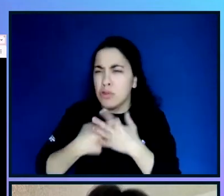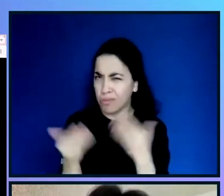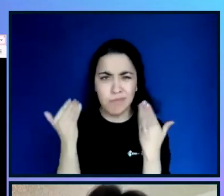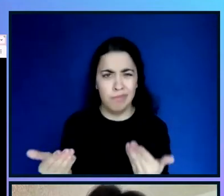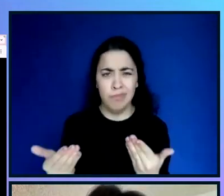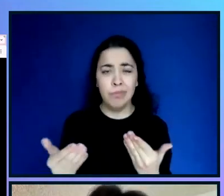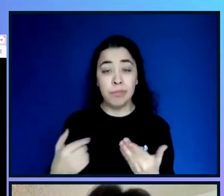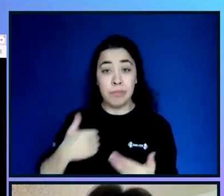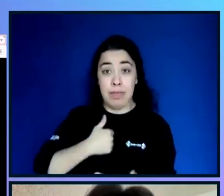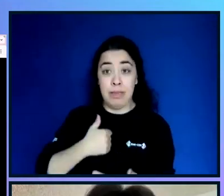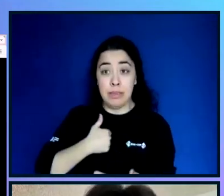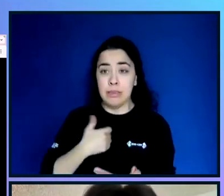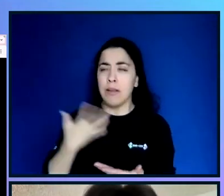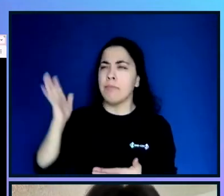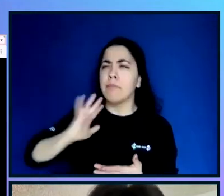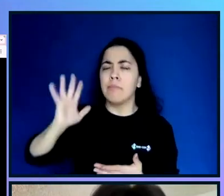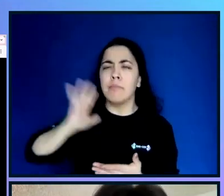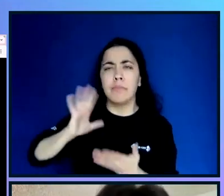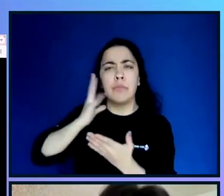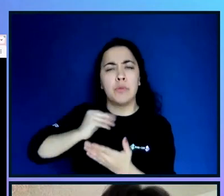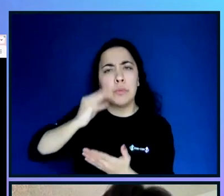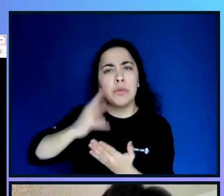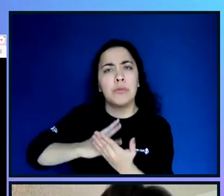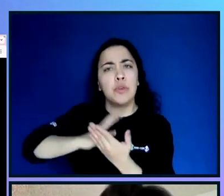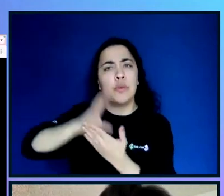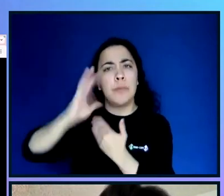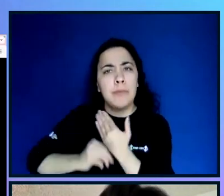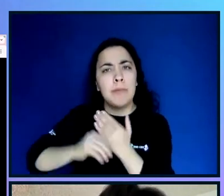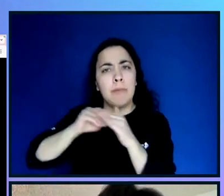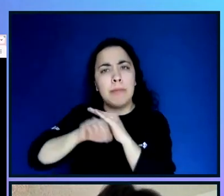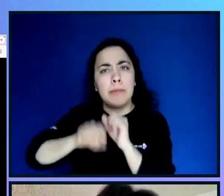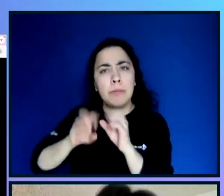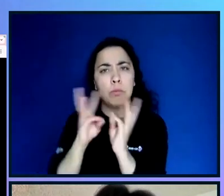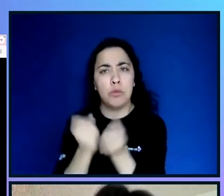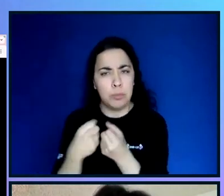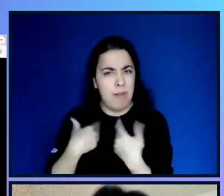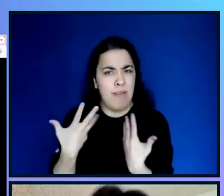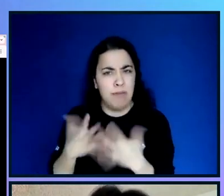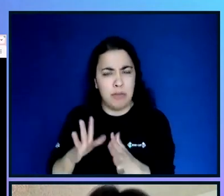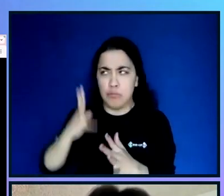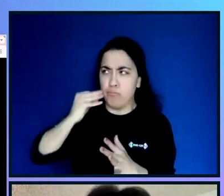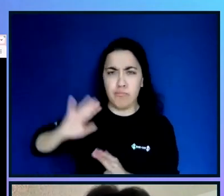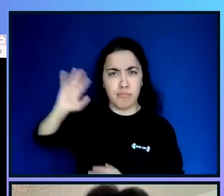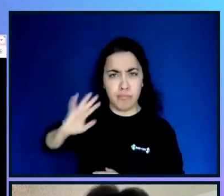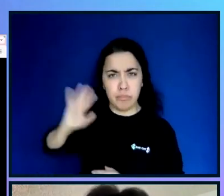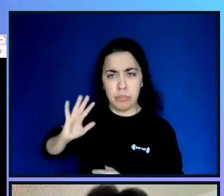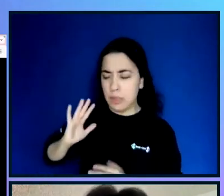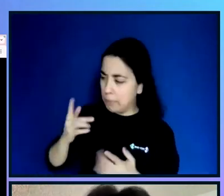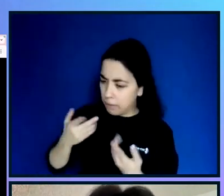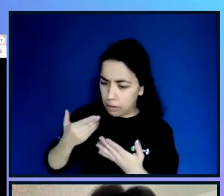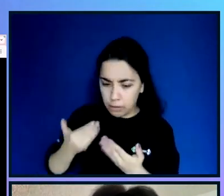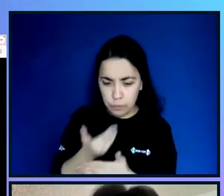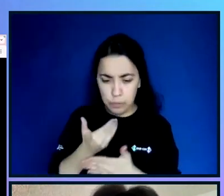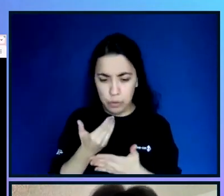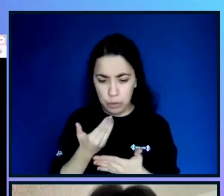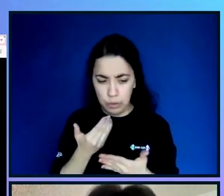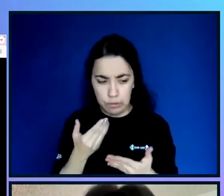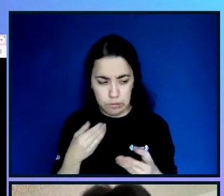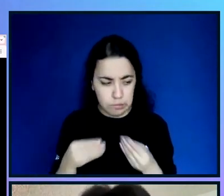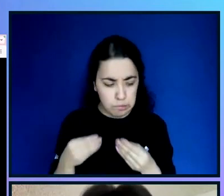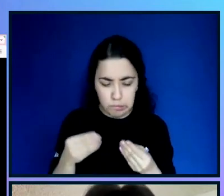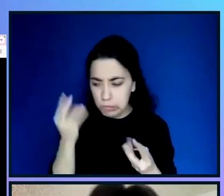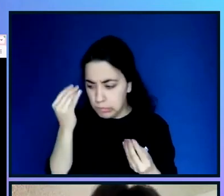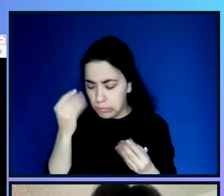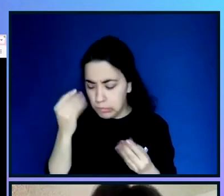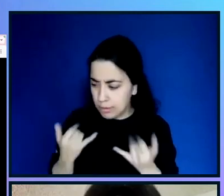creating curriculum and facilitating accessibility workshops. In having these new constraints and allowances, I started where I knew best and